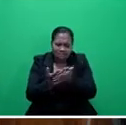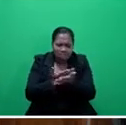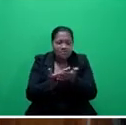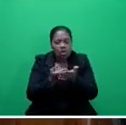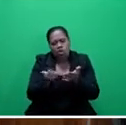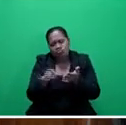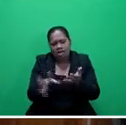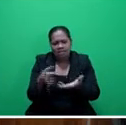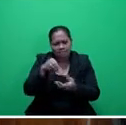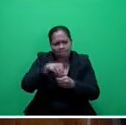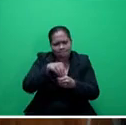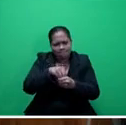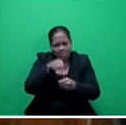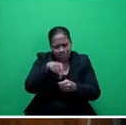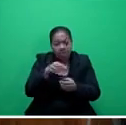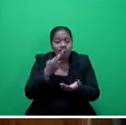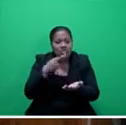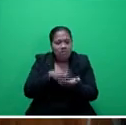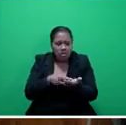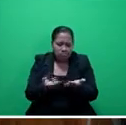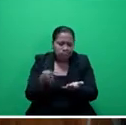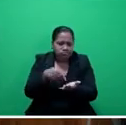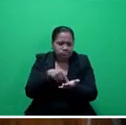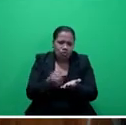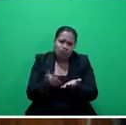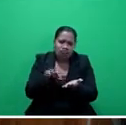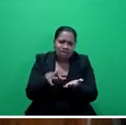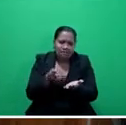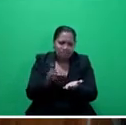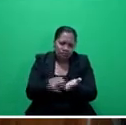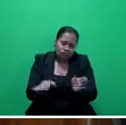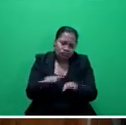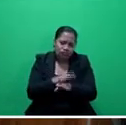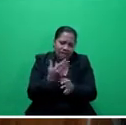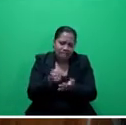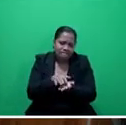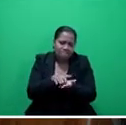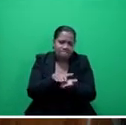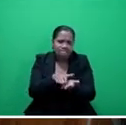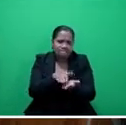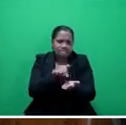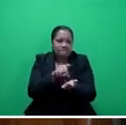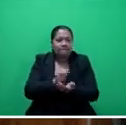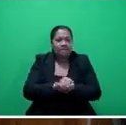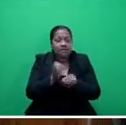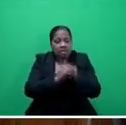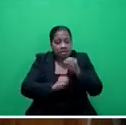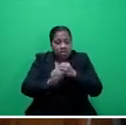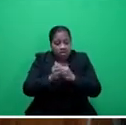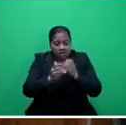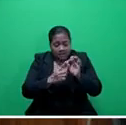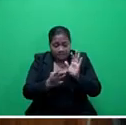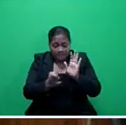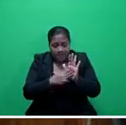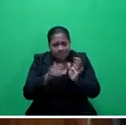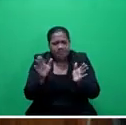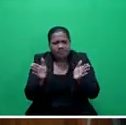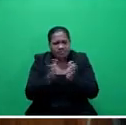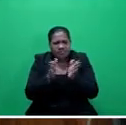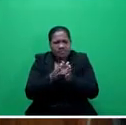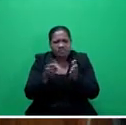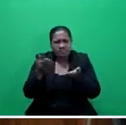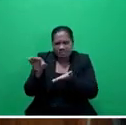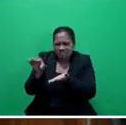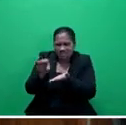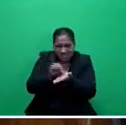report. These pertinent issues include the office administration of the Prime Minister's small grant scheme in terms